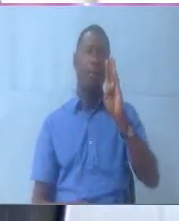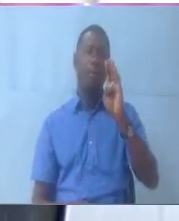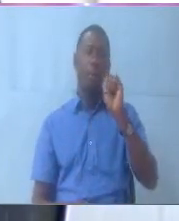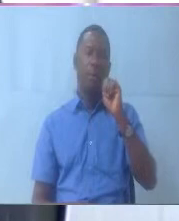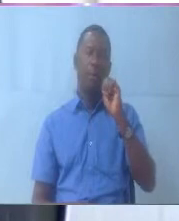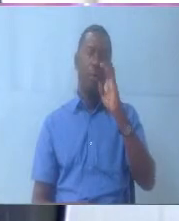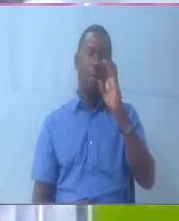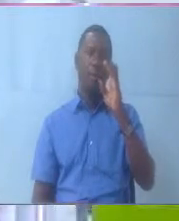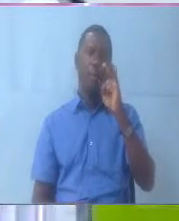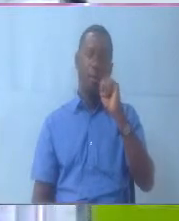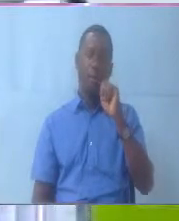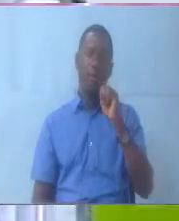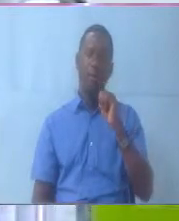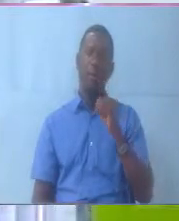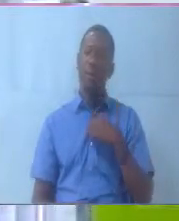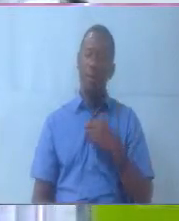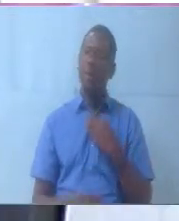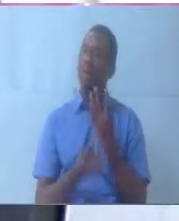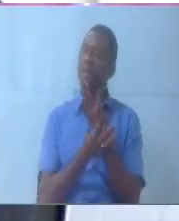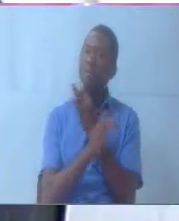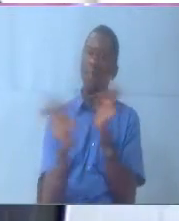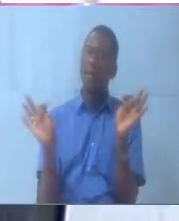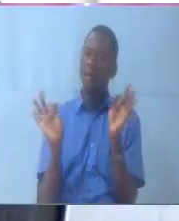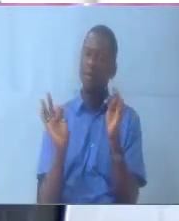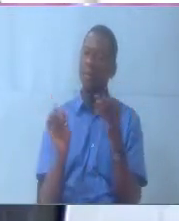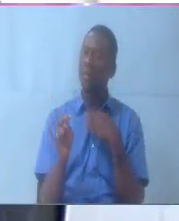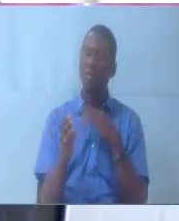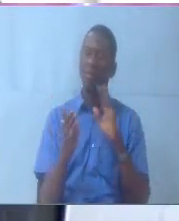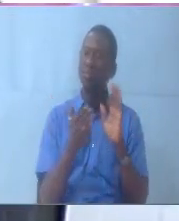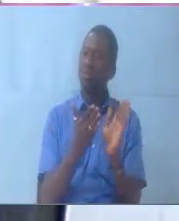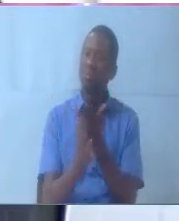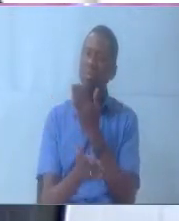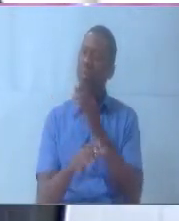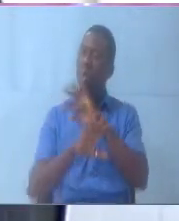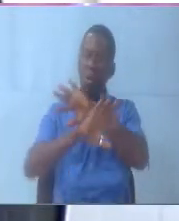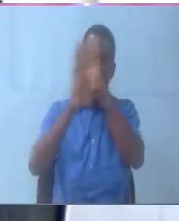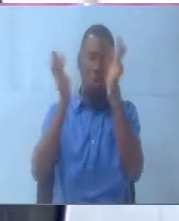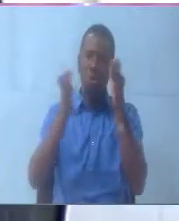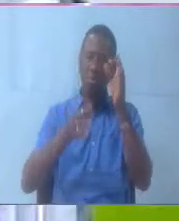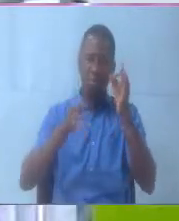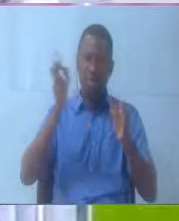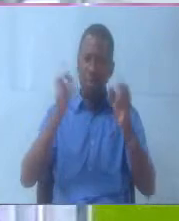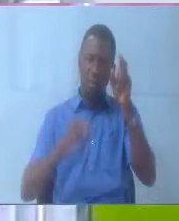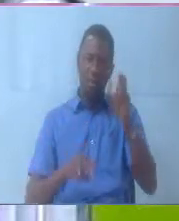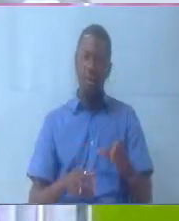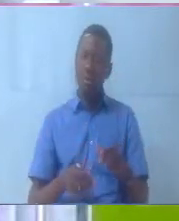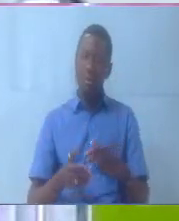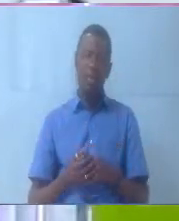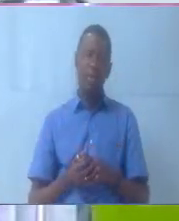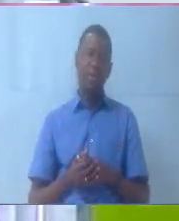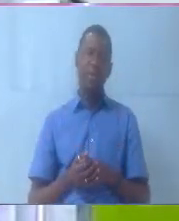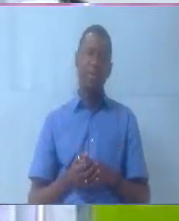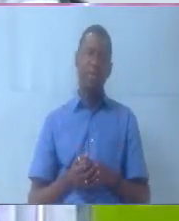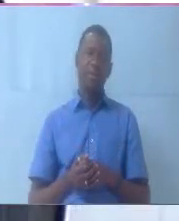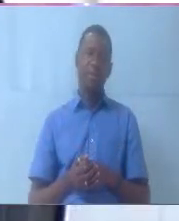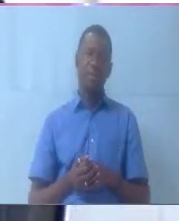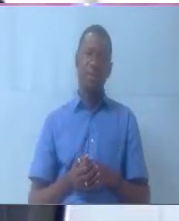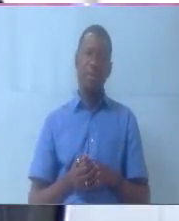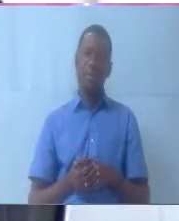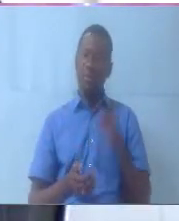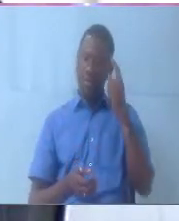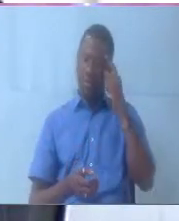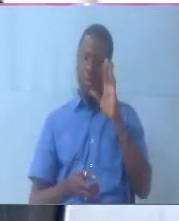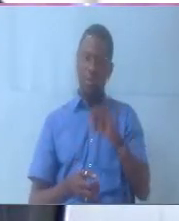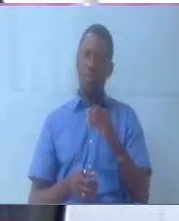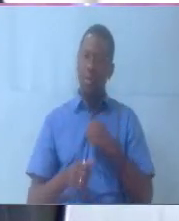Abeke ay mbula ay kito nyi fango mumeo be ay burka. He did you a favor. By de marol dida. I thought he was